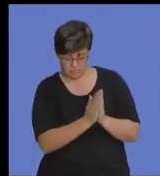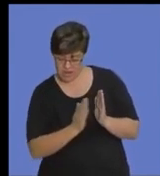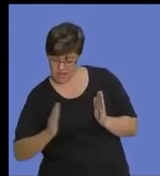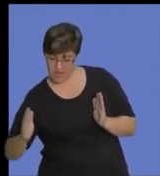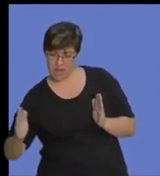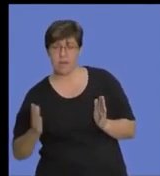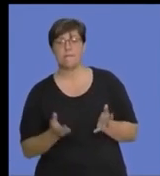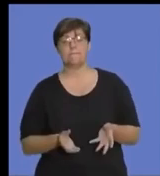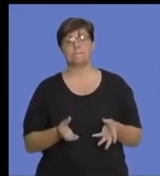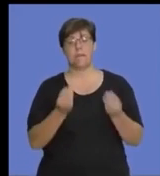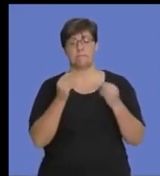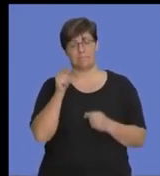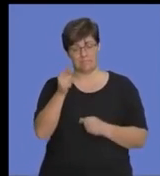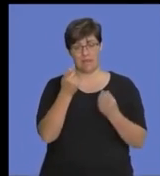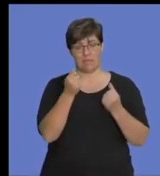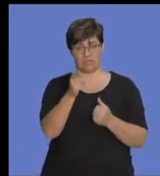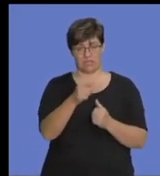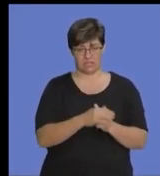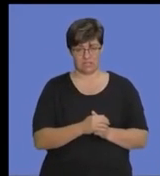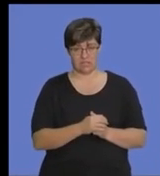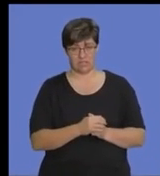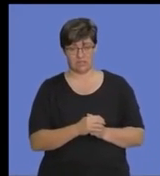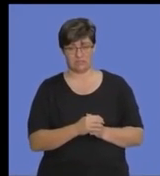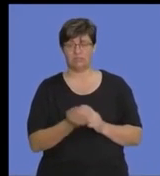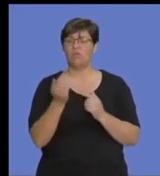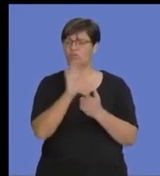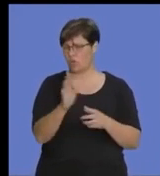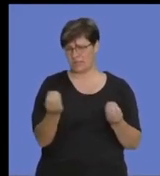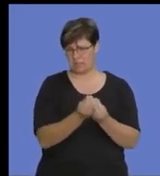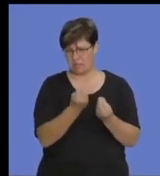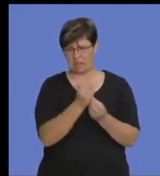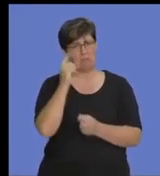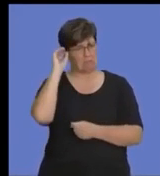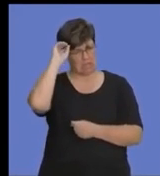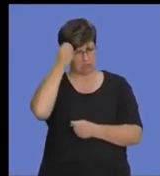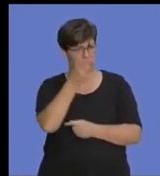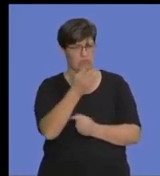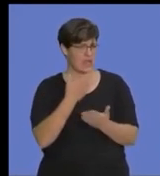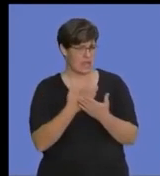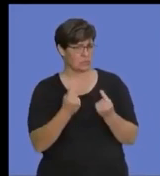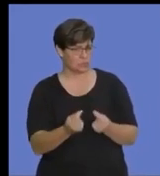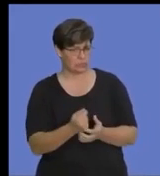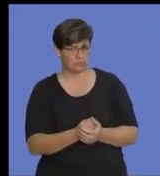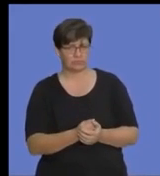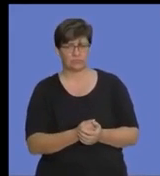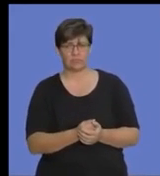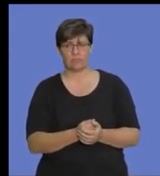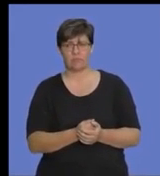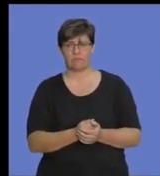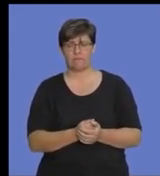end of the duration, Sibusiso will have that amount. But now let me show you something that's interesting that you can do